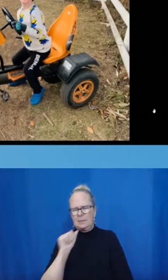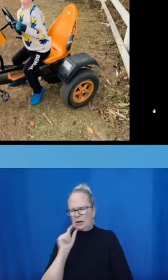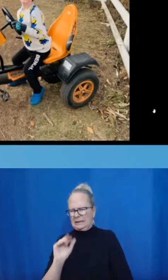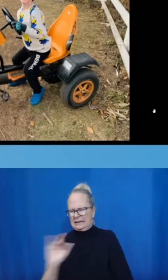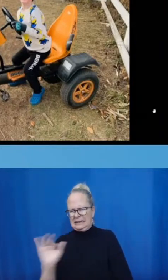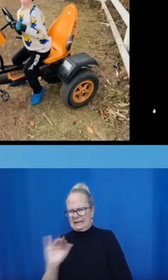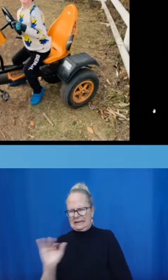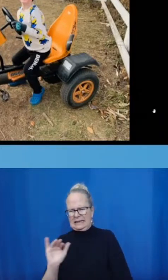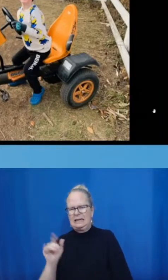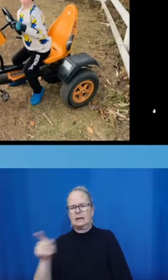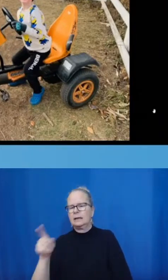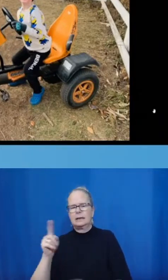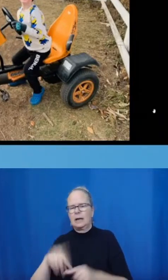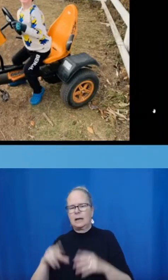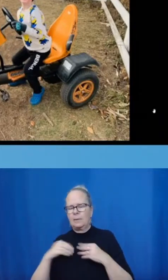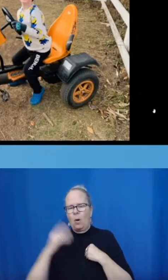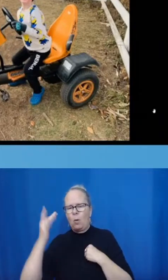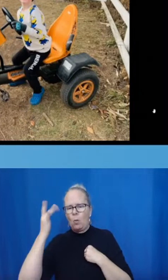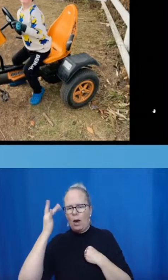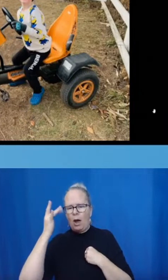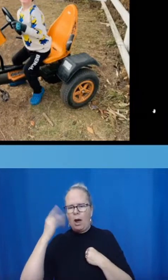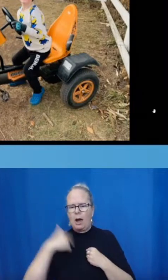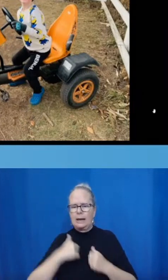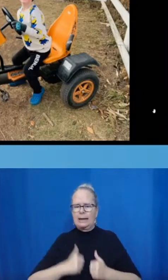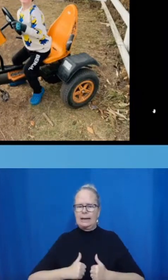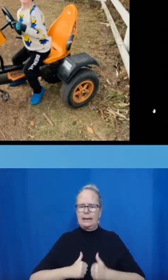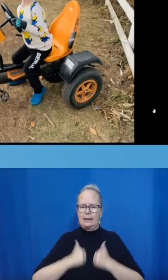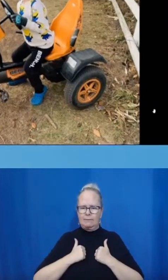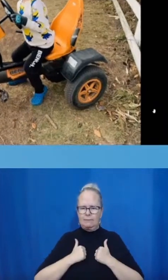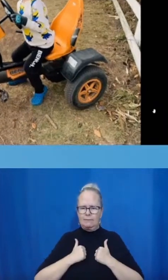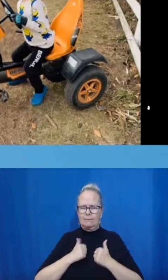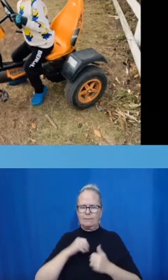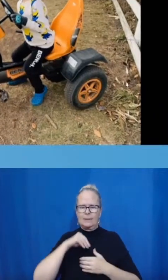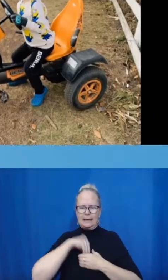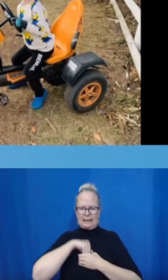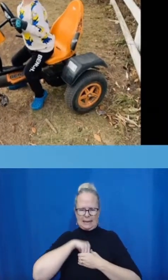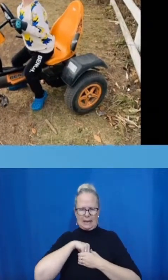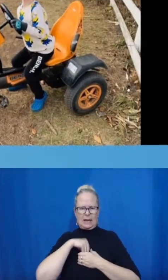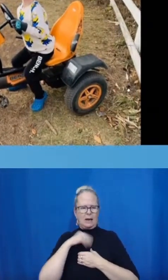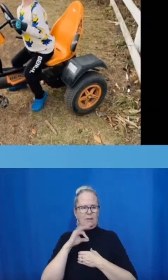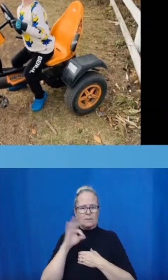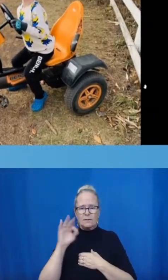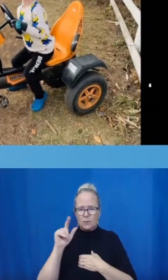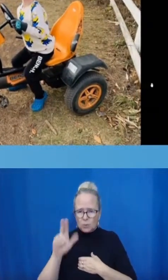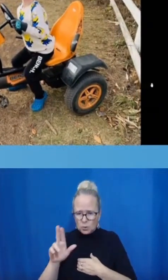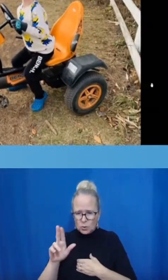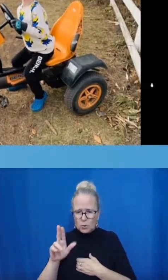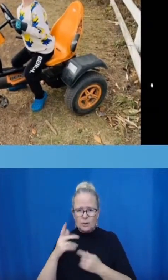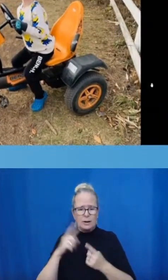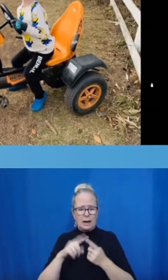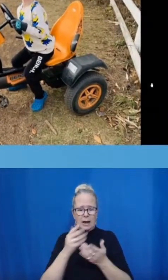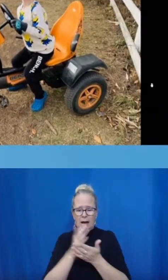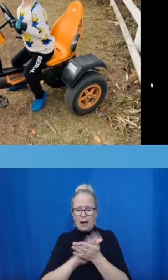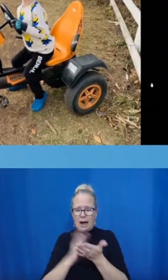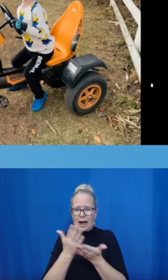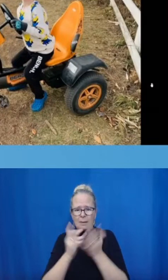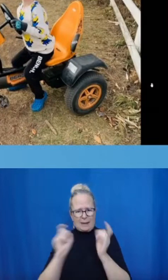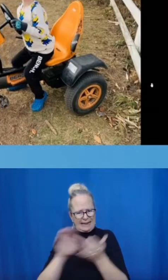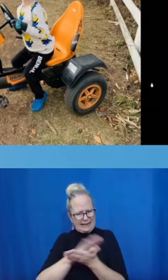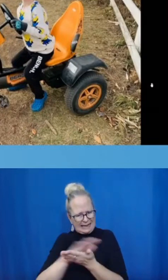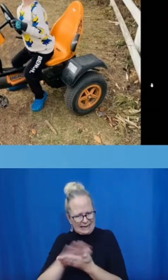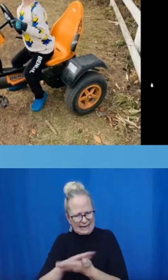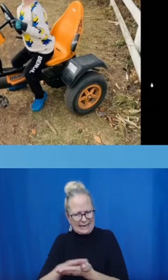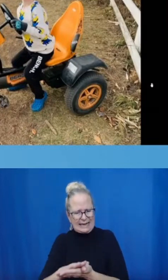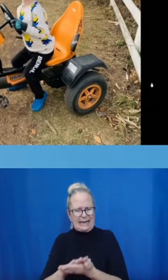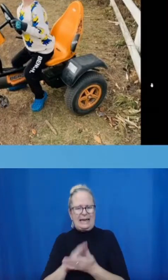this much thought. I wasn't against vaccines, I was vaccinated, but our family had the privilege of health. So I went to work sick. Sometimes